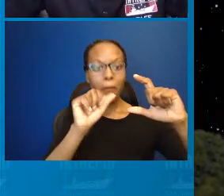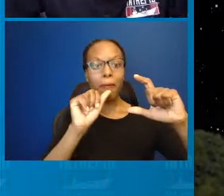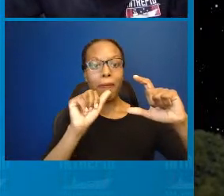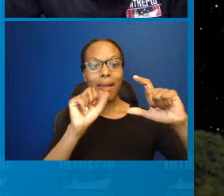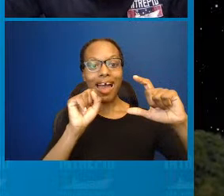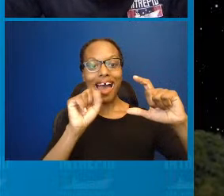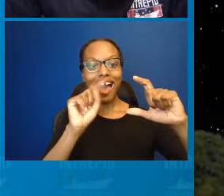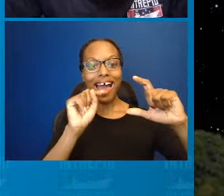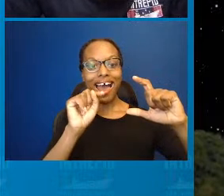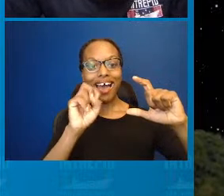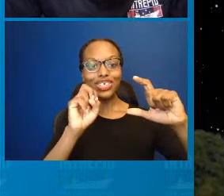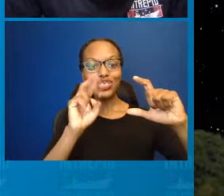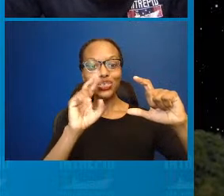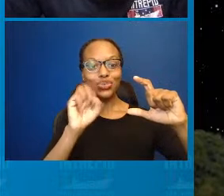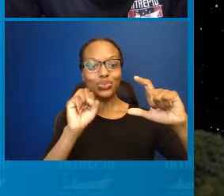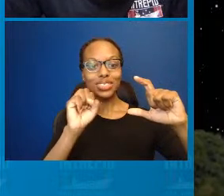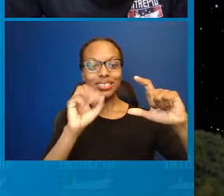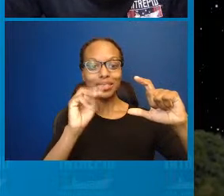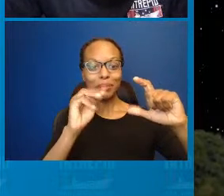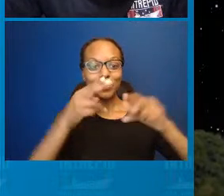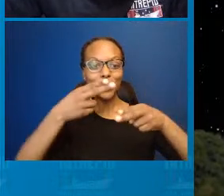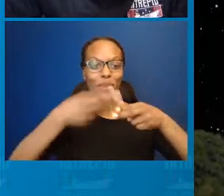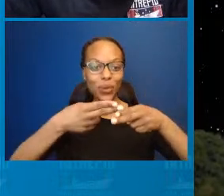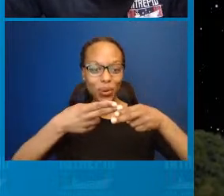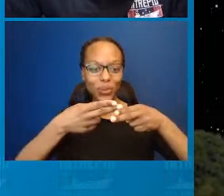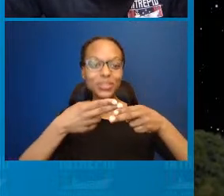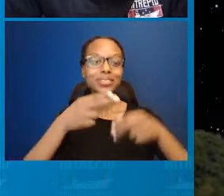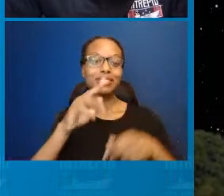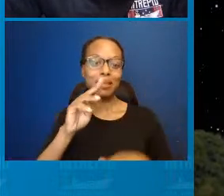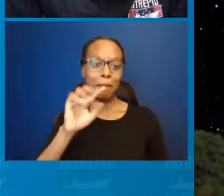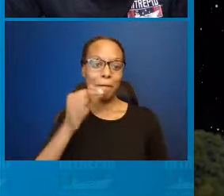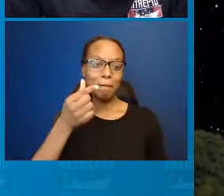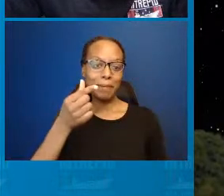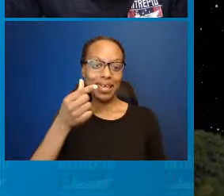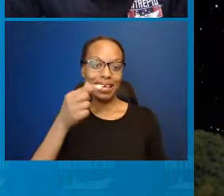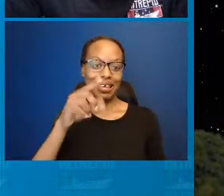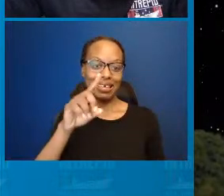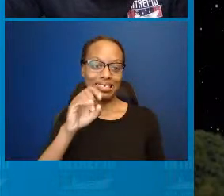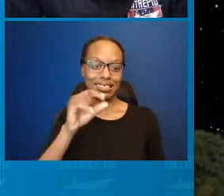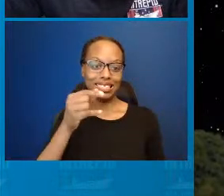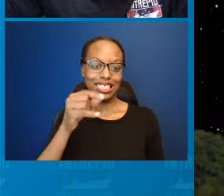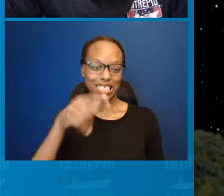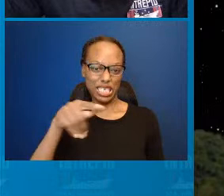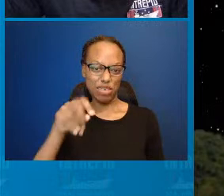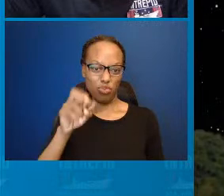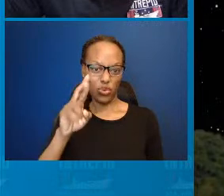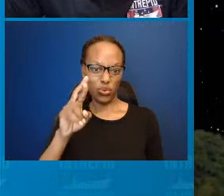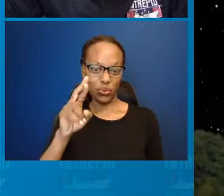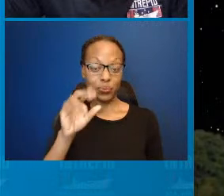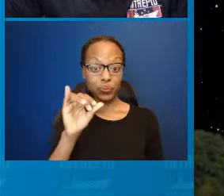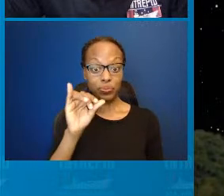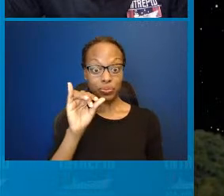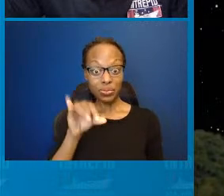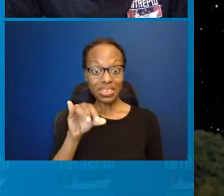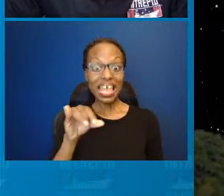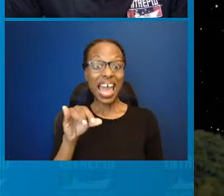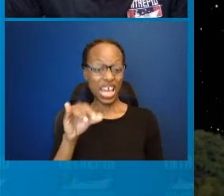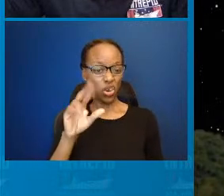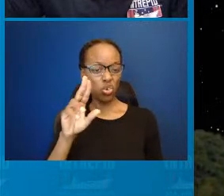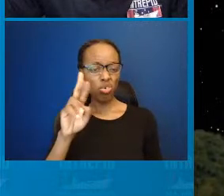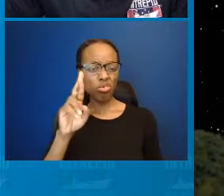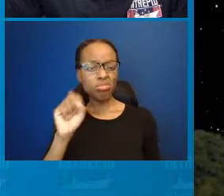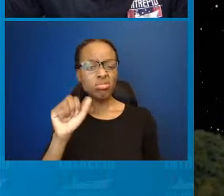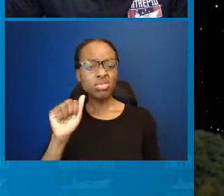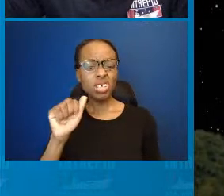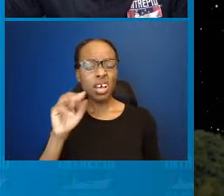Major. And these 2 stars here in Ursa Major point to a very important star here in Ursa Minor,